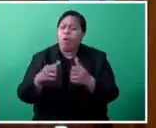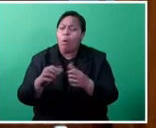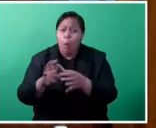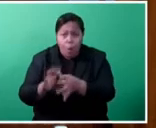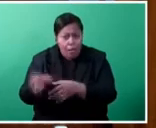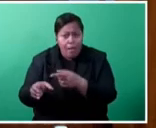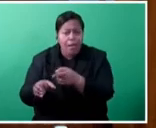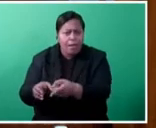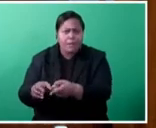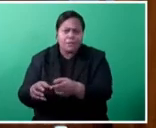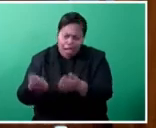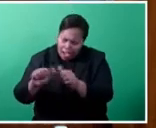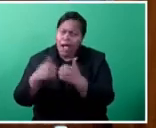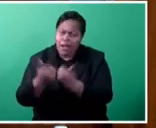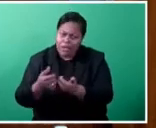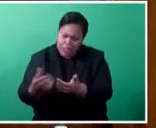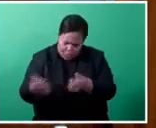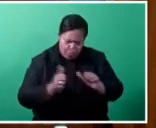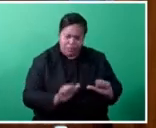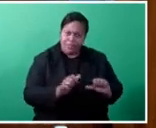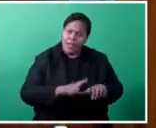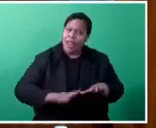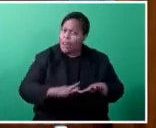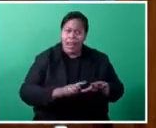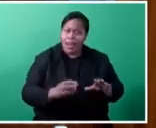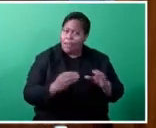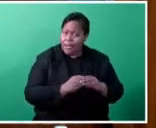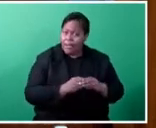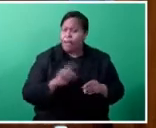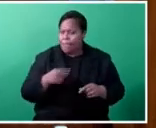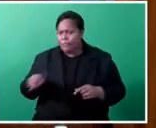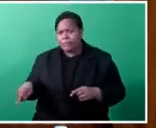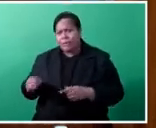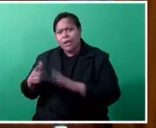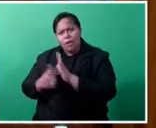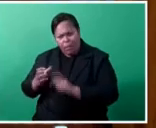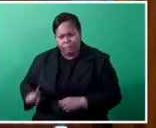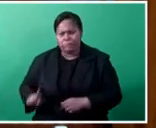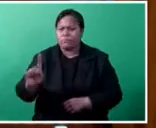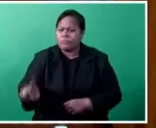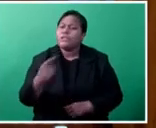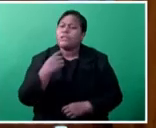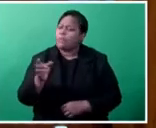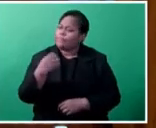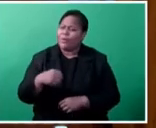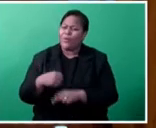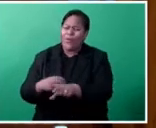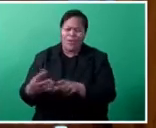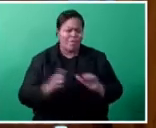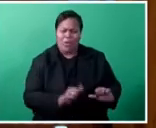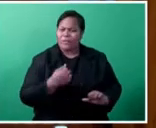Honourable Nawaikula went and instigated the landowners to withdraw. And we respected the choice of the landowners. They gave 64%,